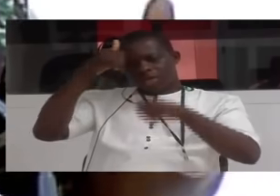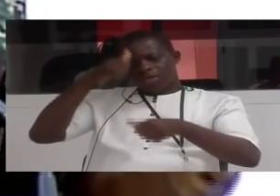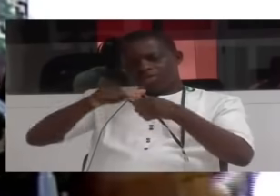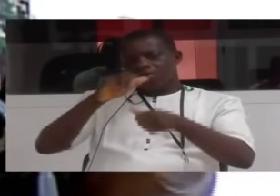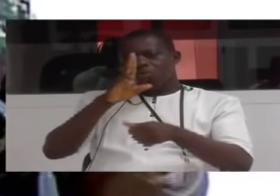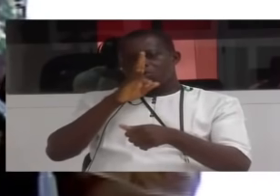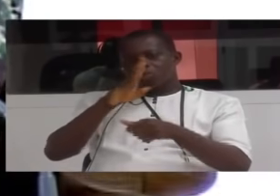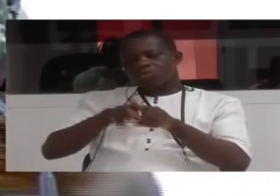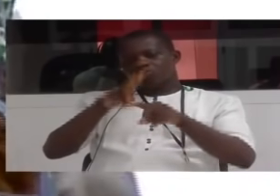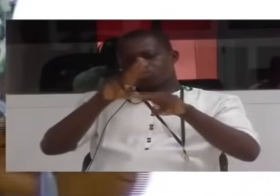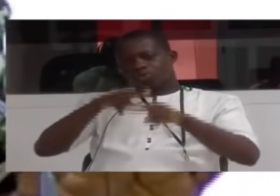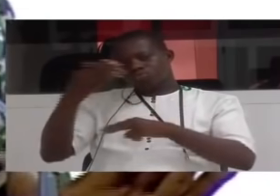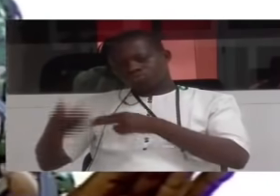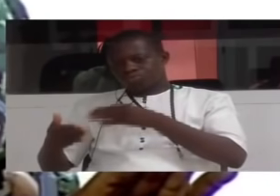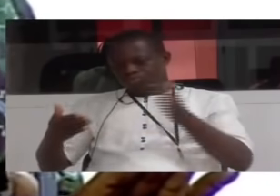But the people